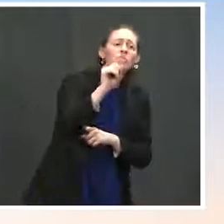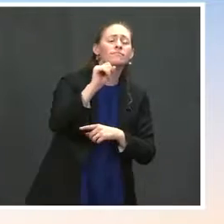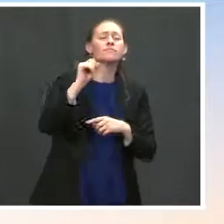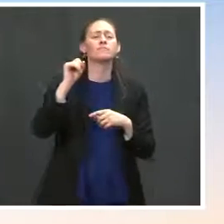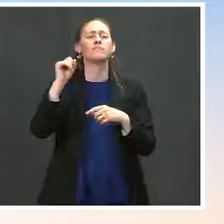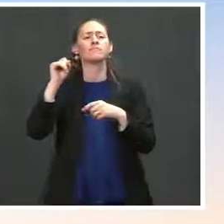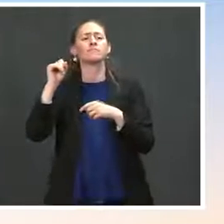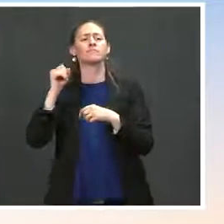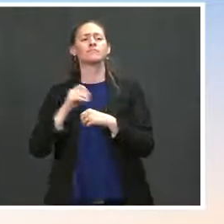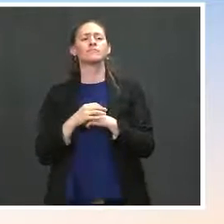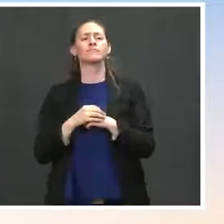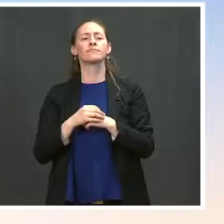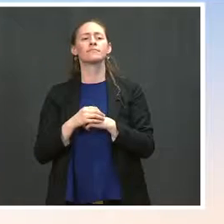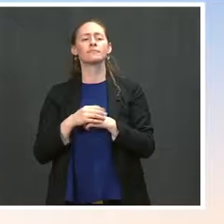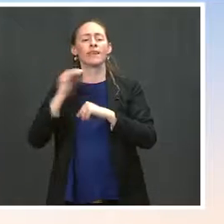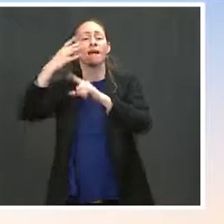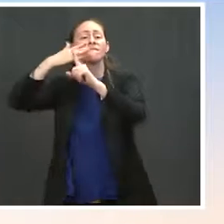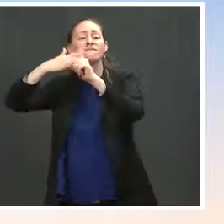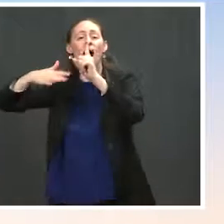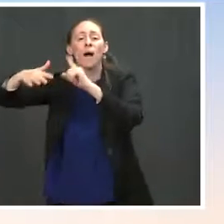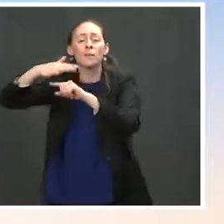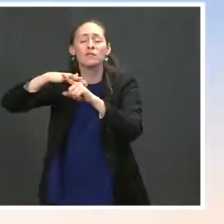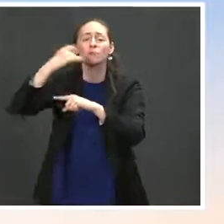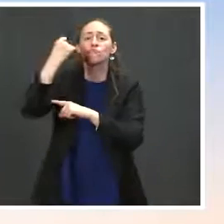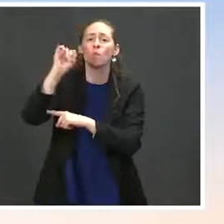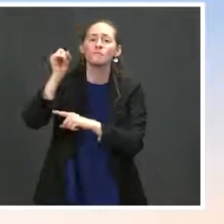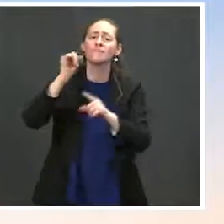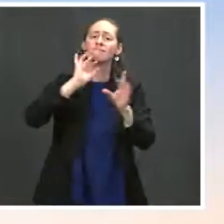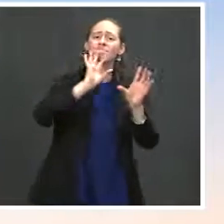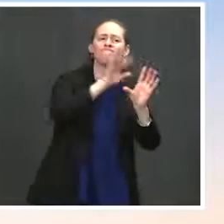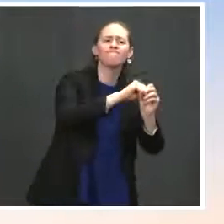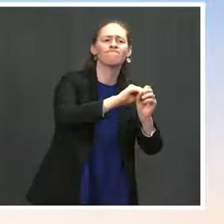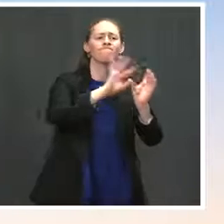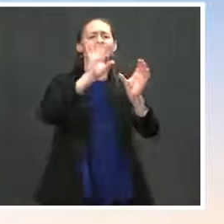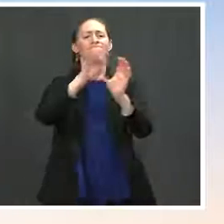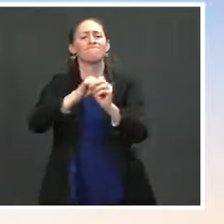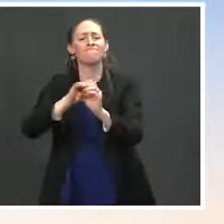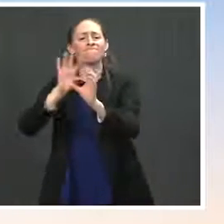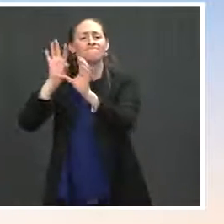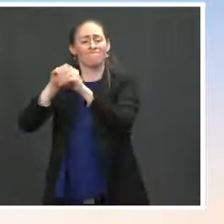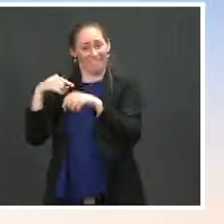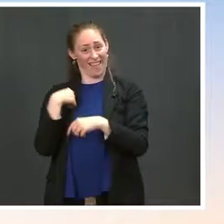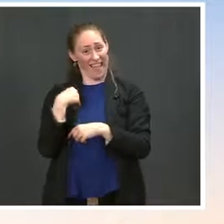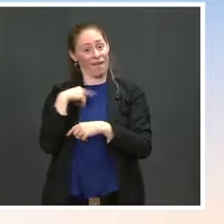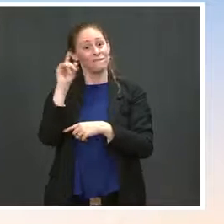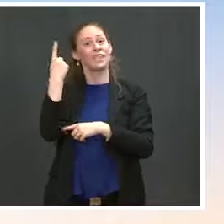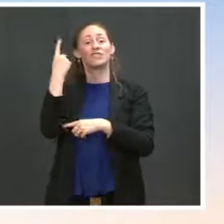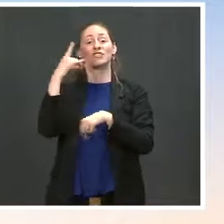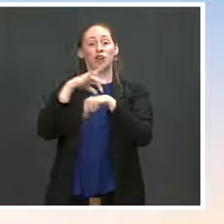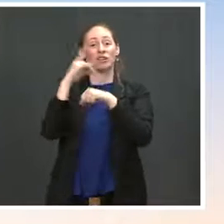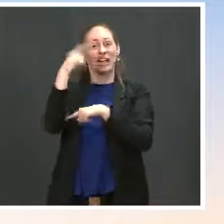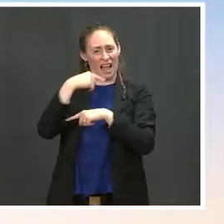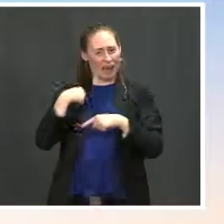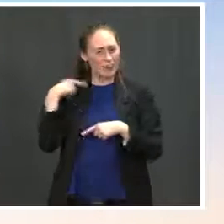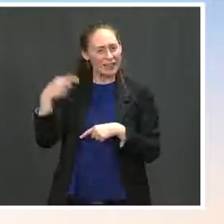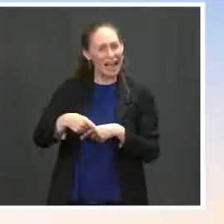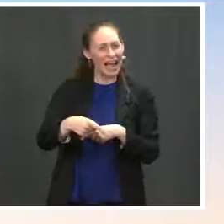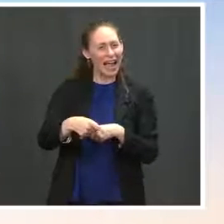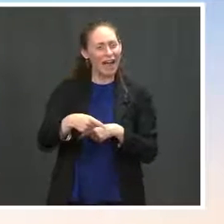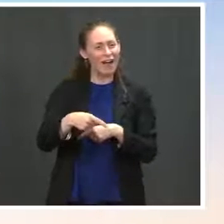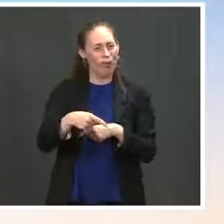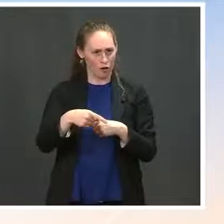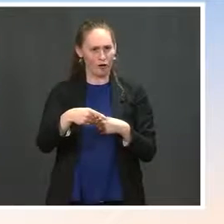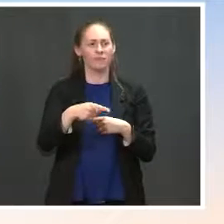movement back then produced. I was part of the first Earth Day. And I organized in Massachusetts, then we organized for